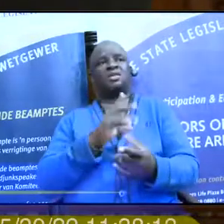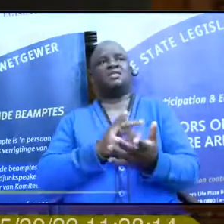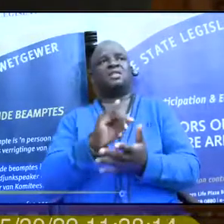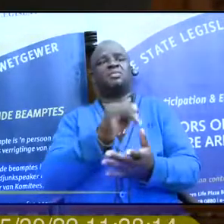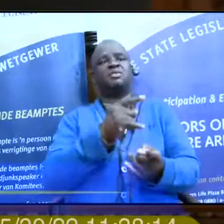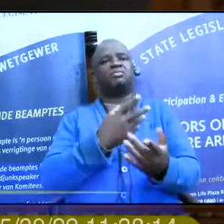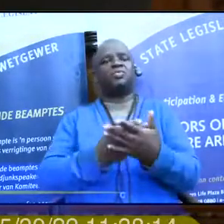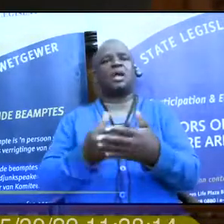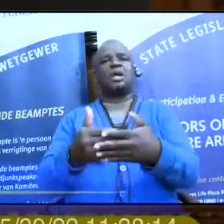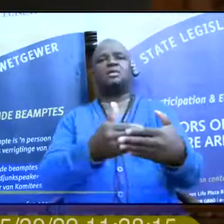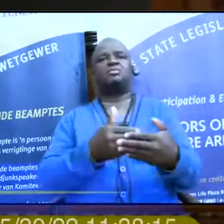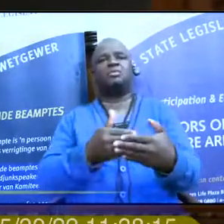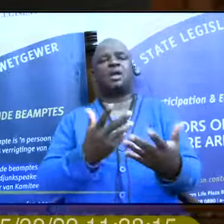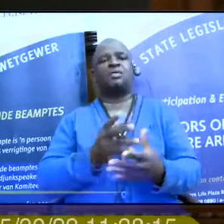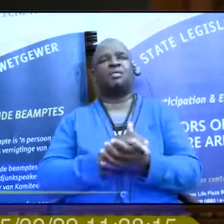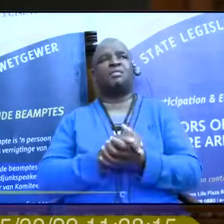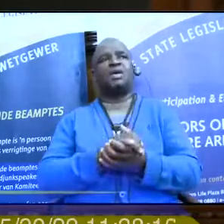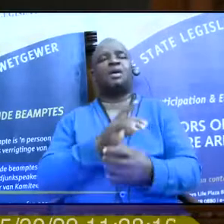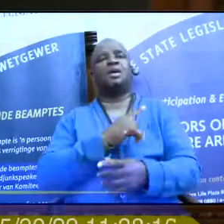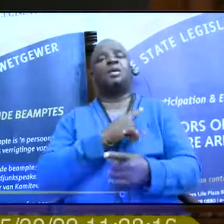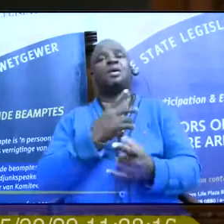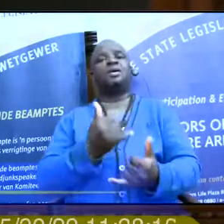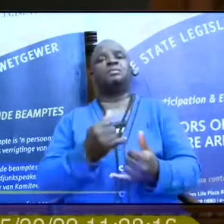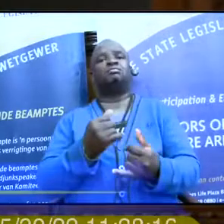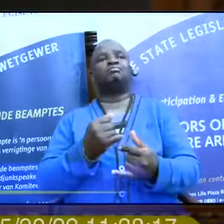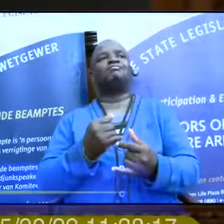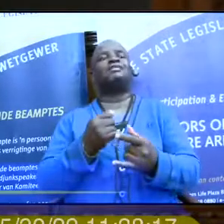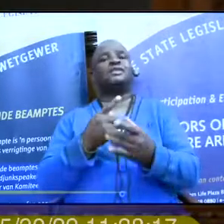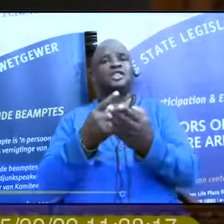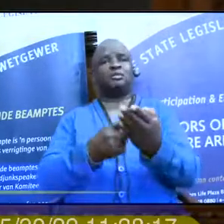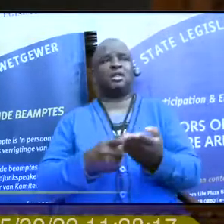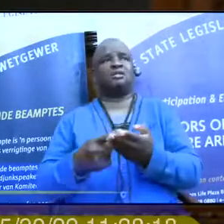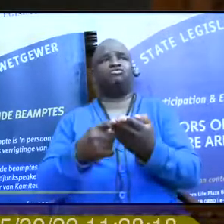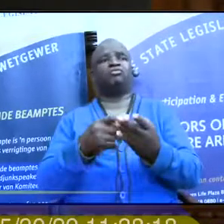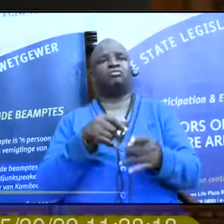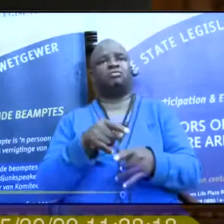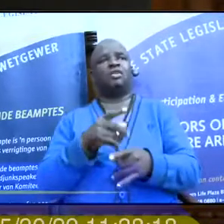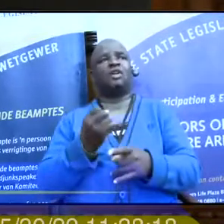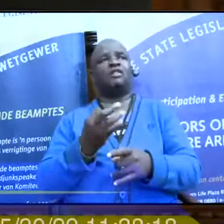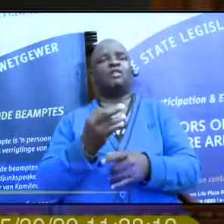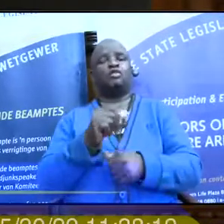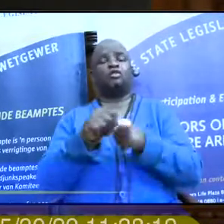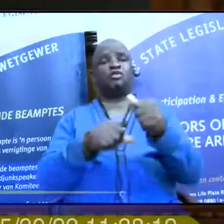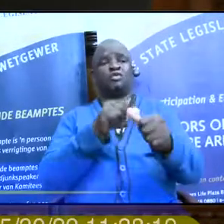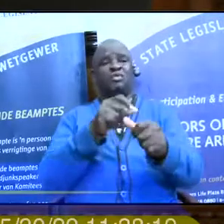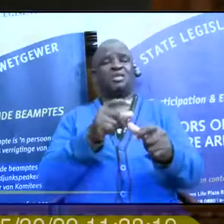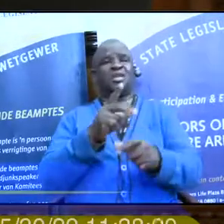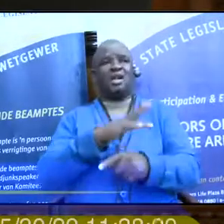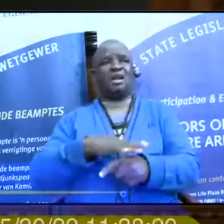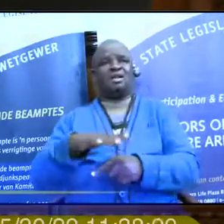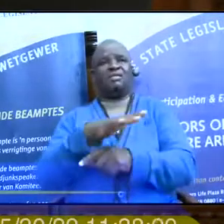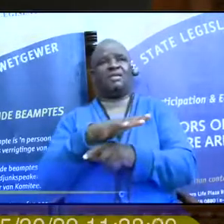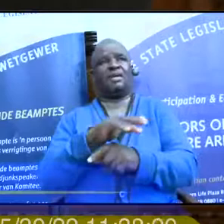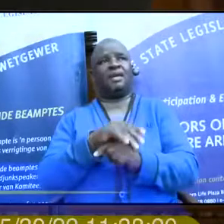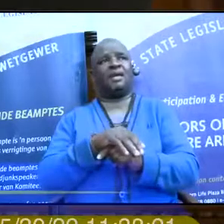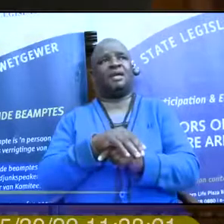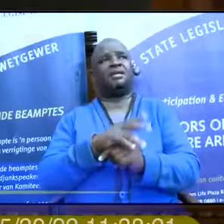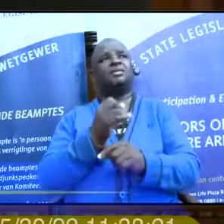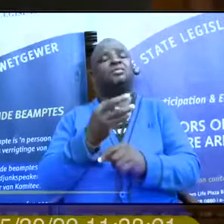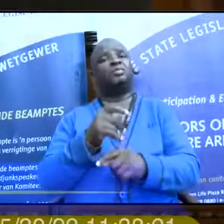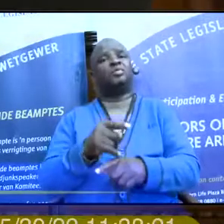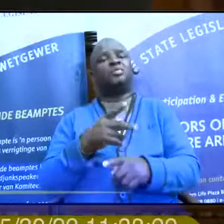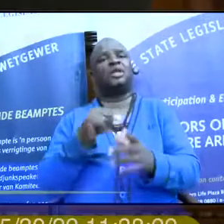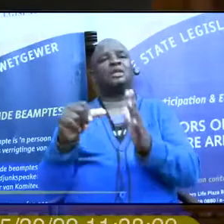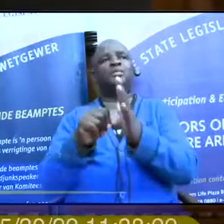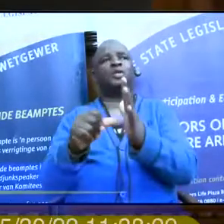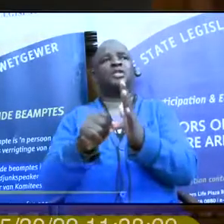them and those are some of the conversations that we need to have in our social contacts and what are the key initiatives and incentives